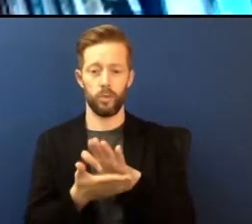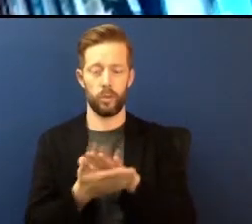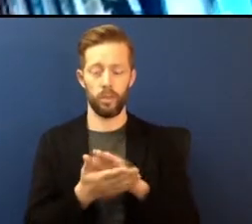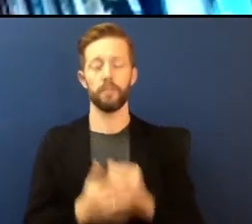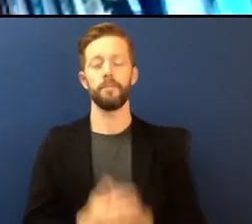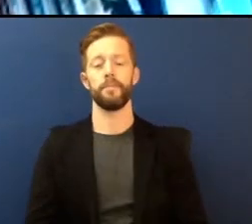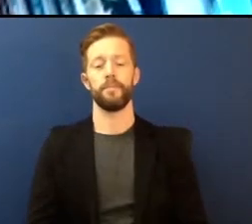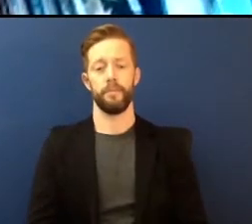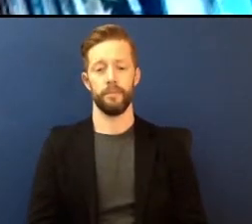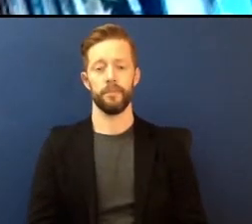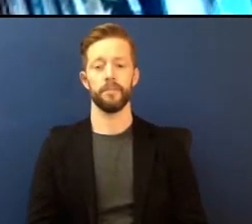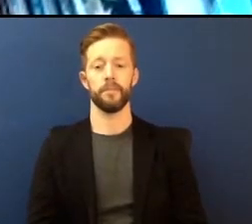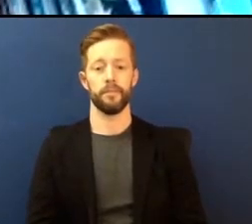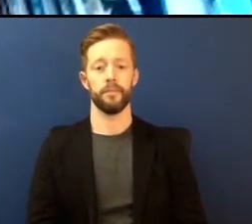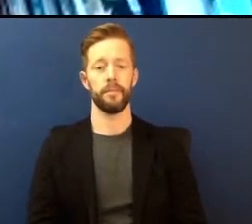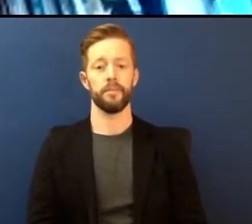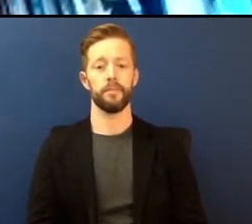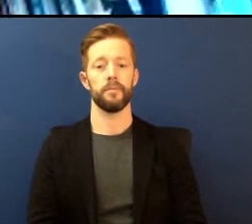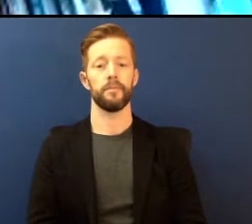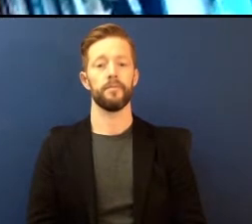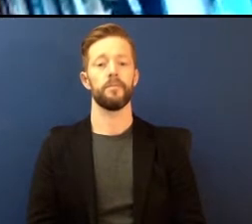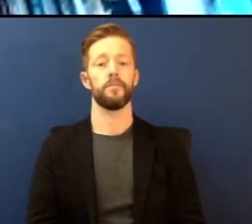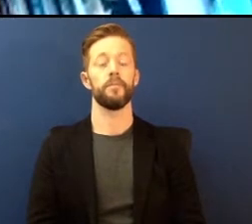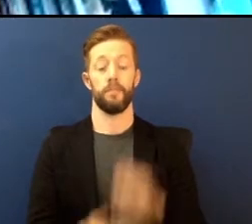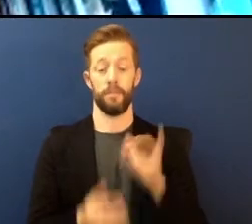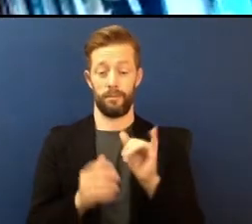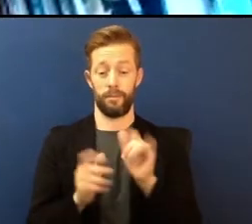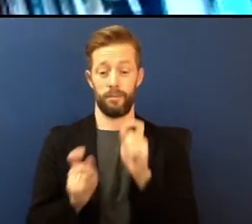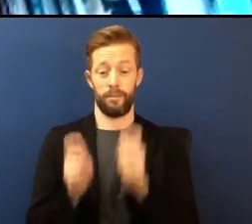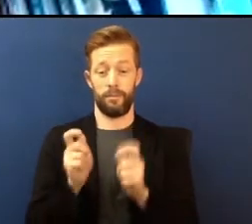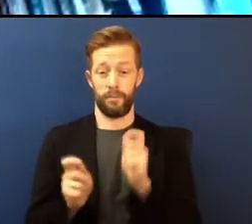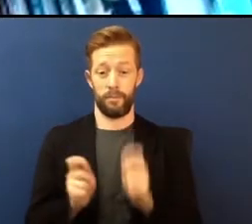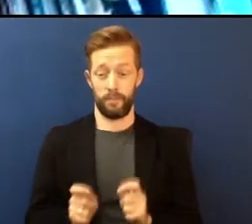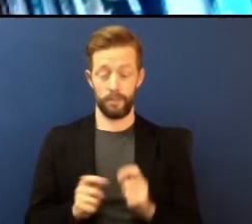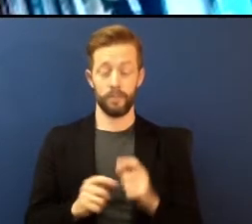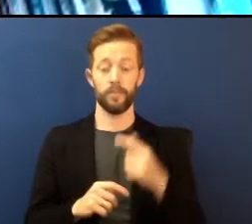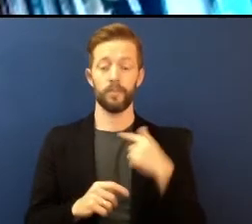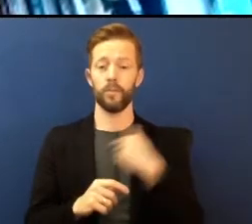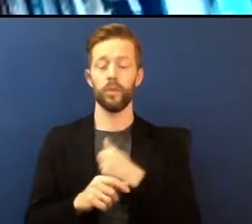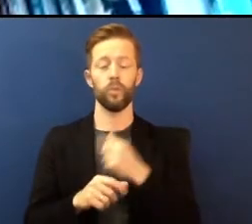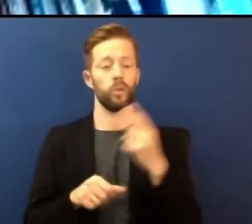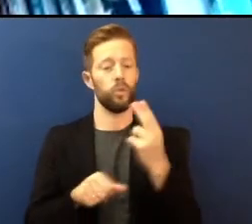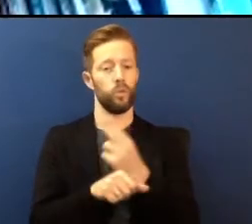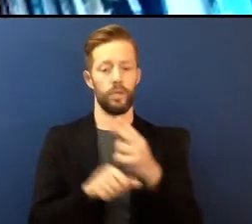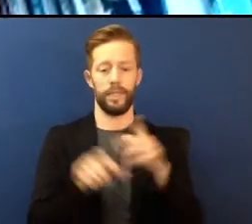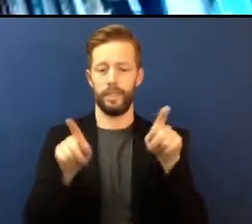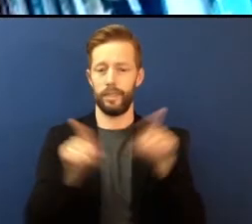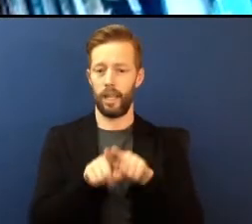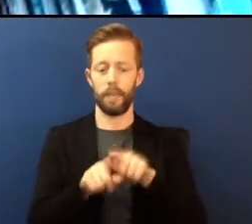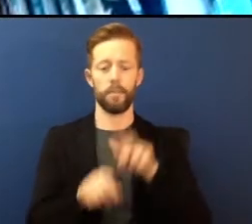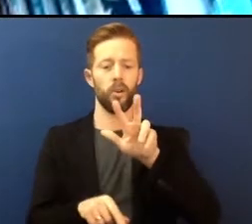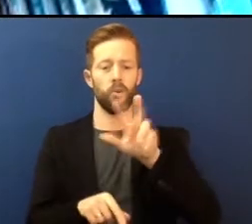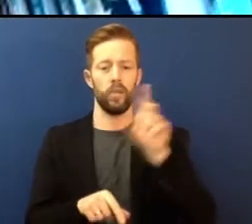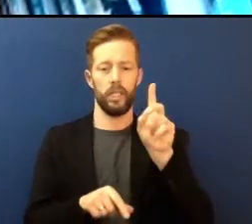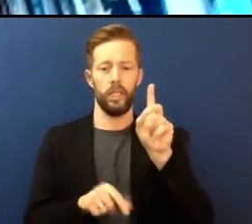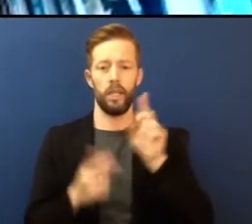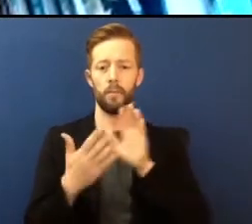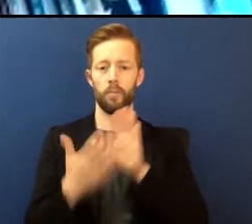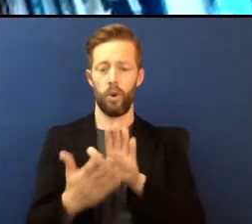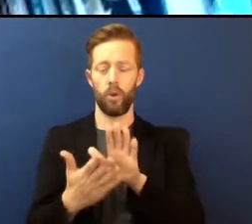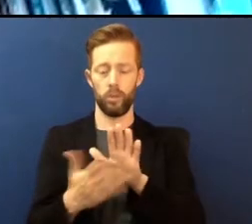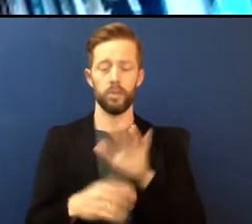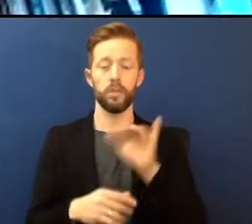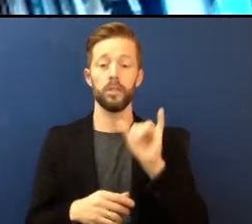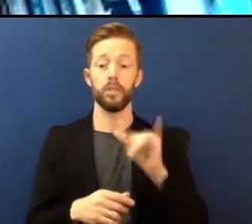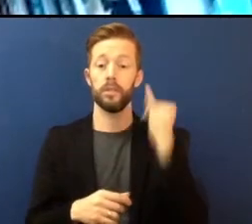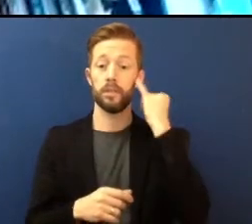to the extent what we've done with that adaptation is we've used exactly the same